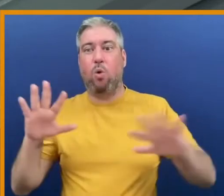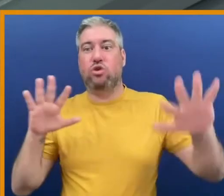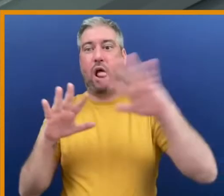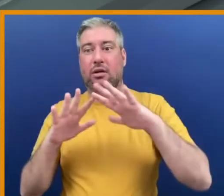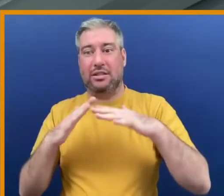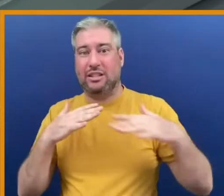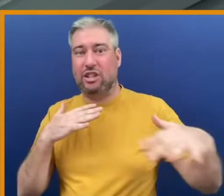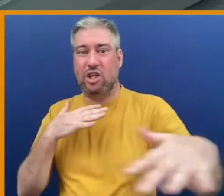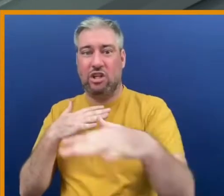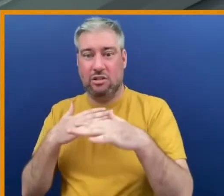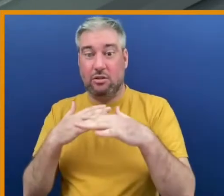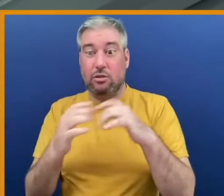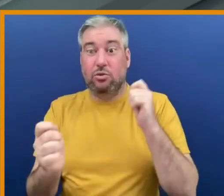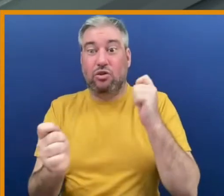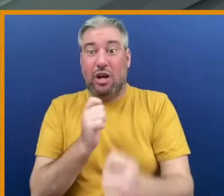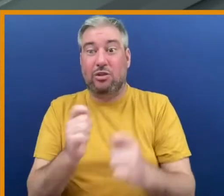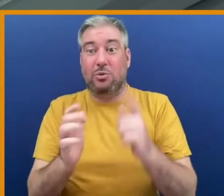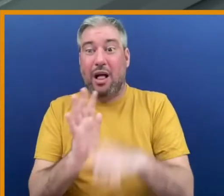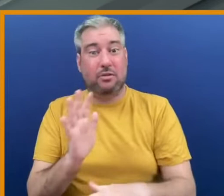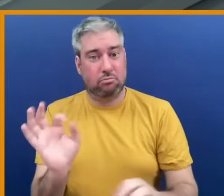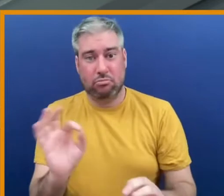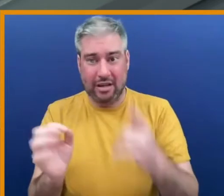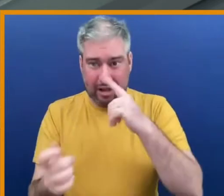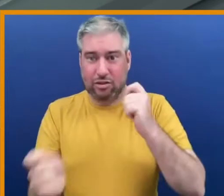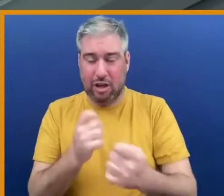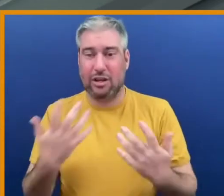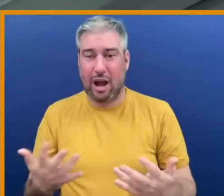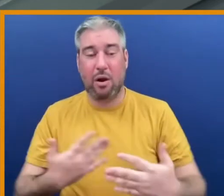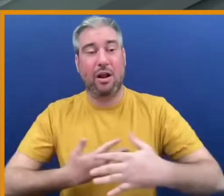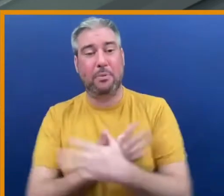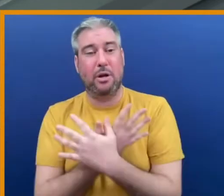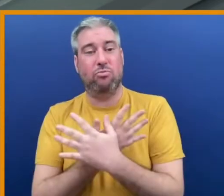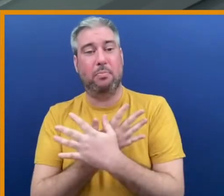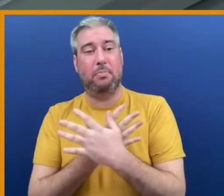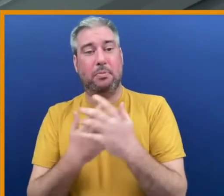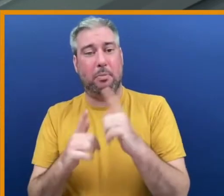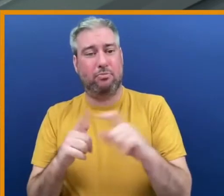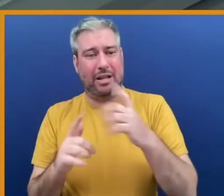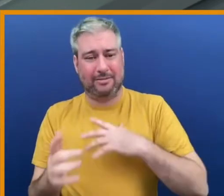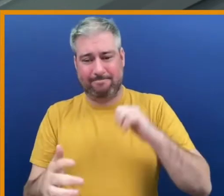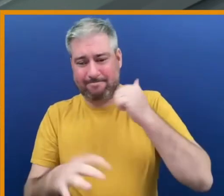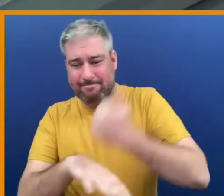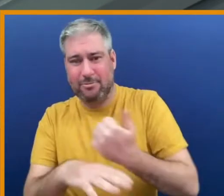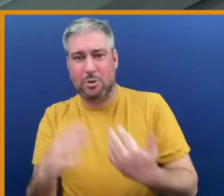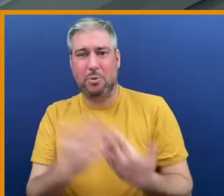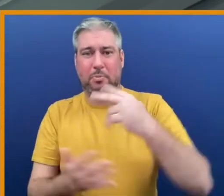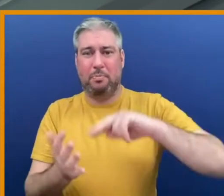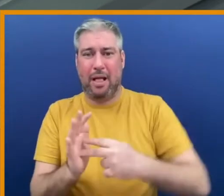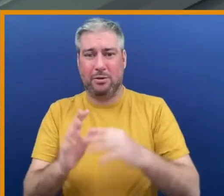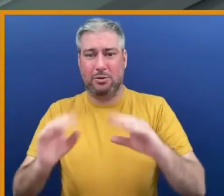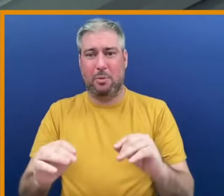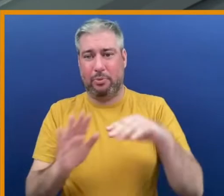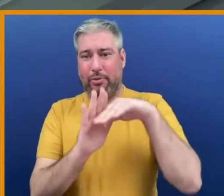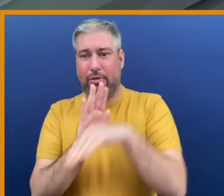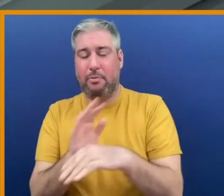decline of nature by 2030 and ensure its recovery. We would integrate the environment into all aspects of decision making so